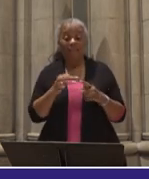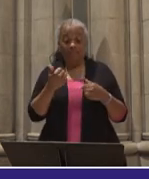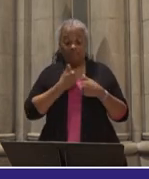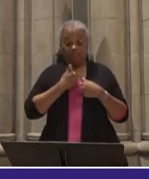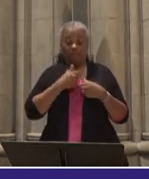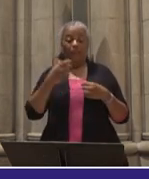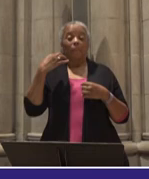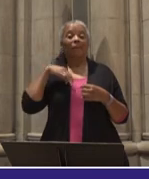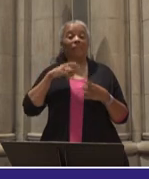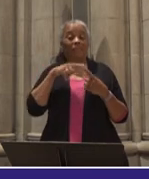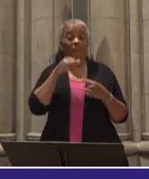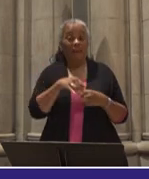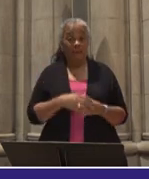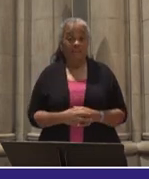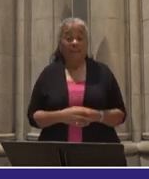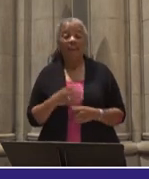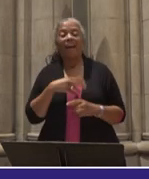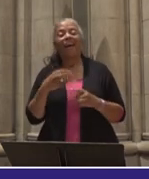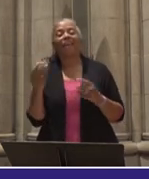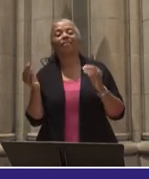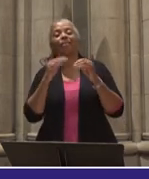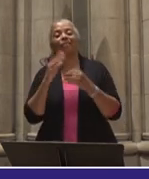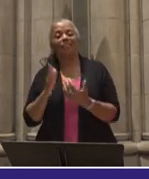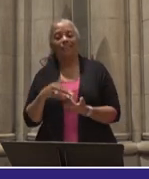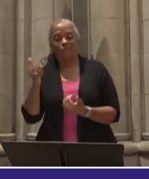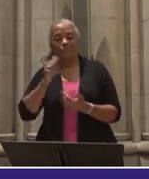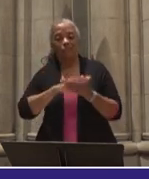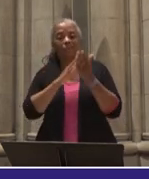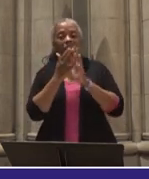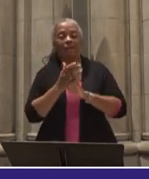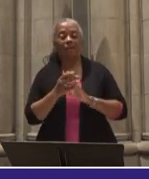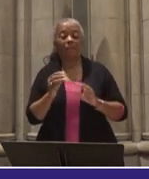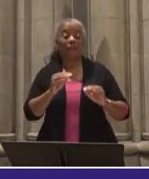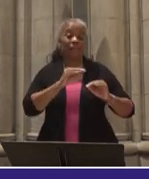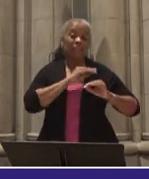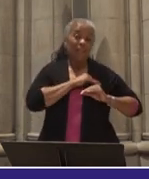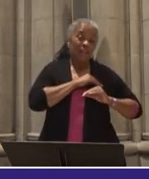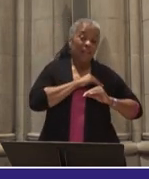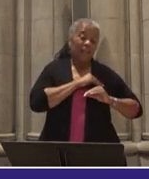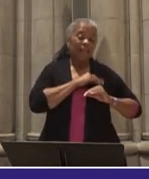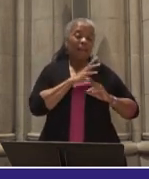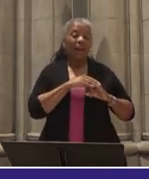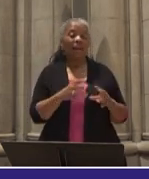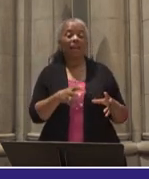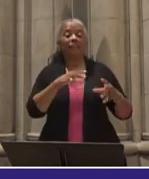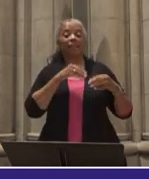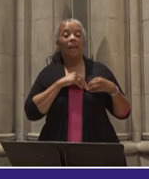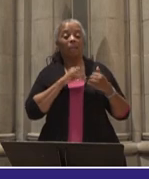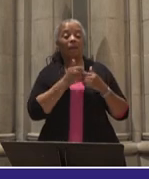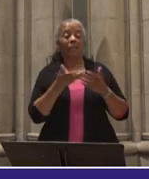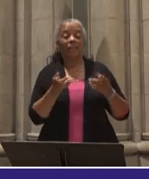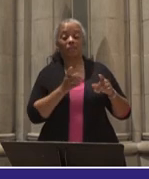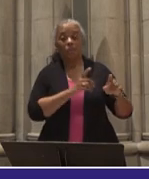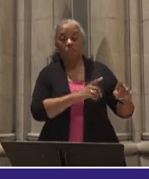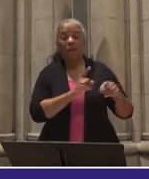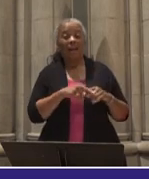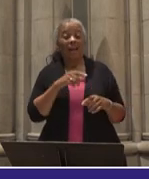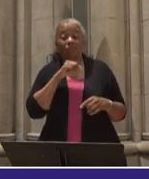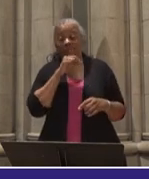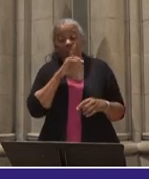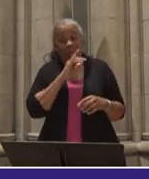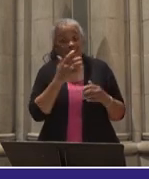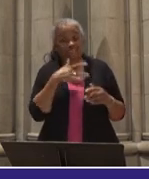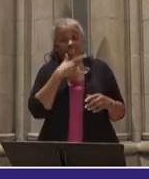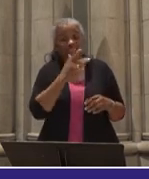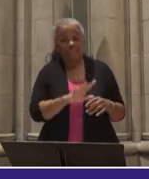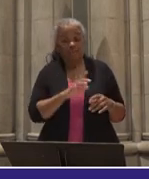it. And it is easier to become content and complacent with the way things are and insensitive to